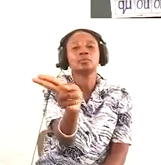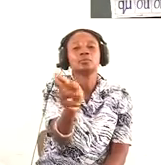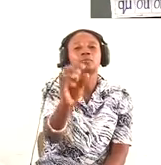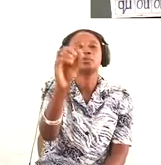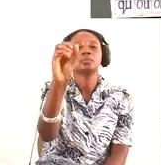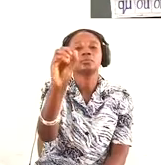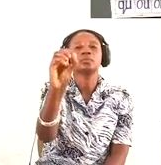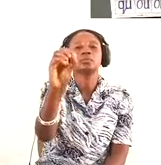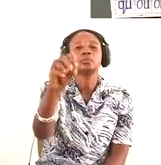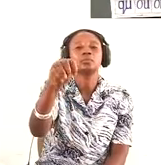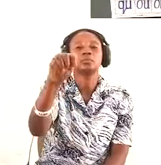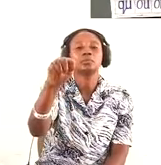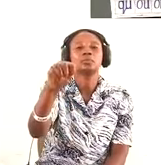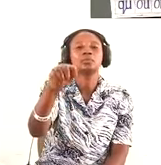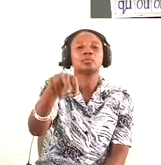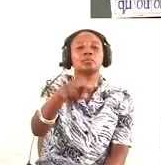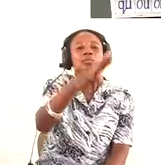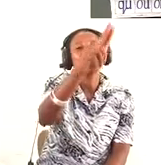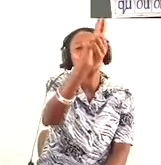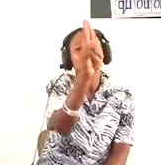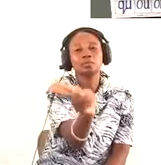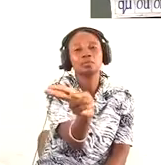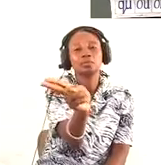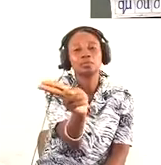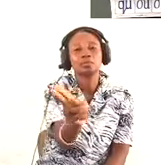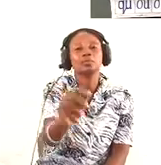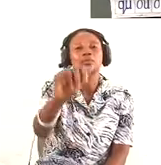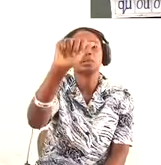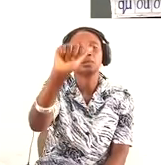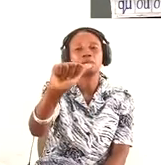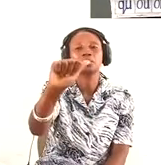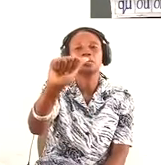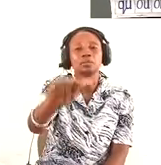hat. Hat. Hat.